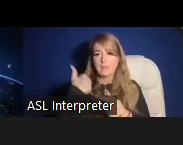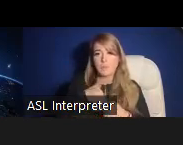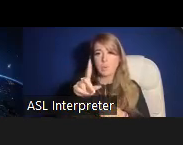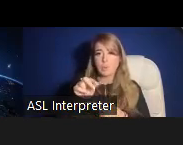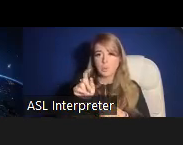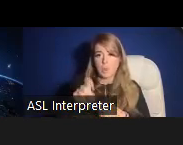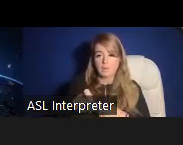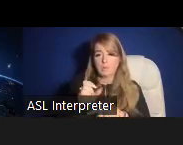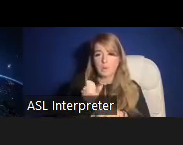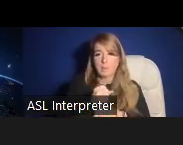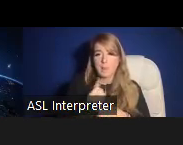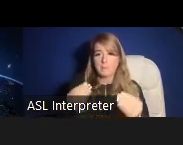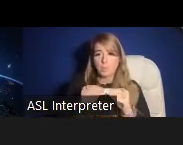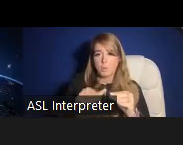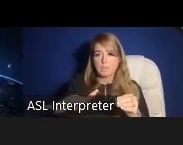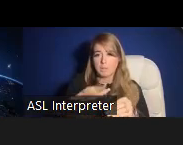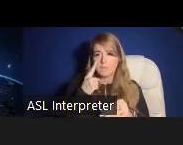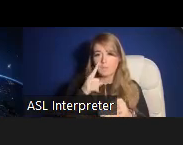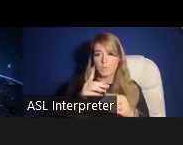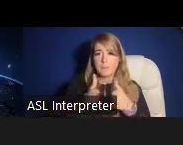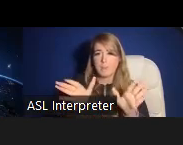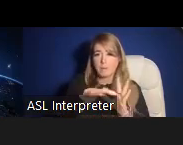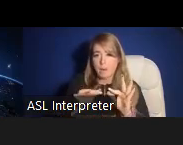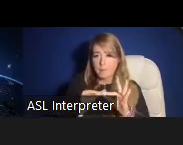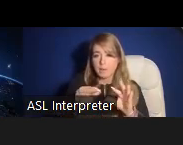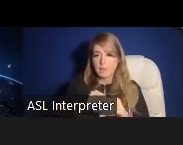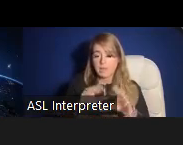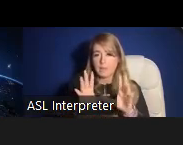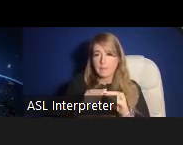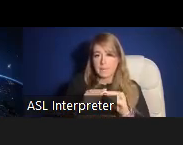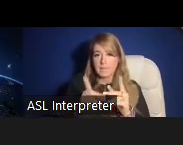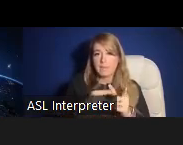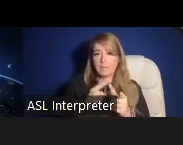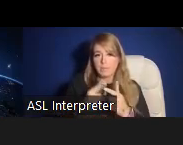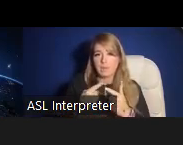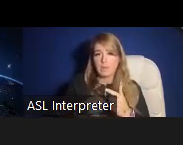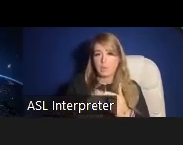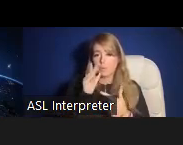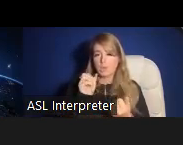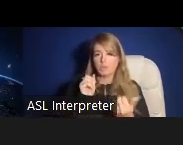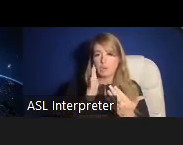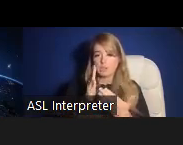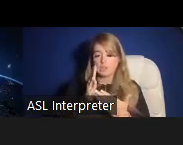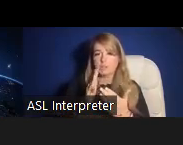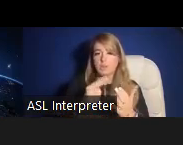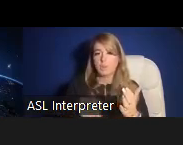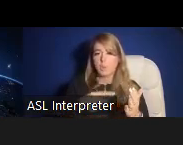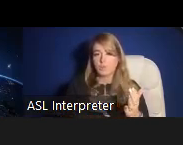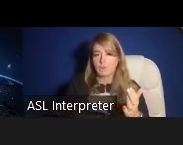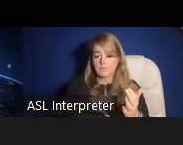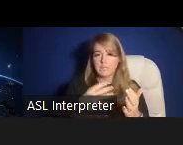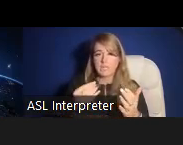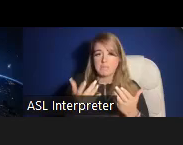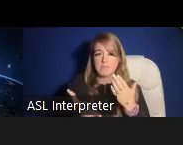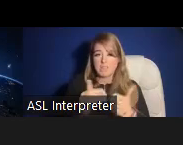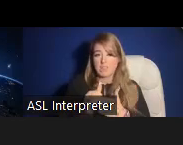like make more space for public comment in our meetings that to address those grievances, then maybe that's